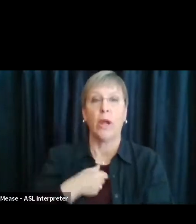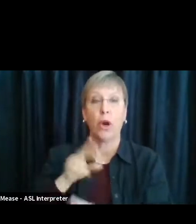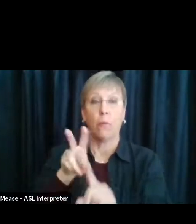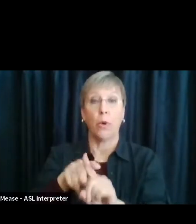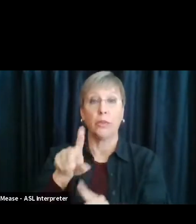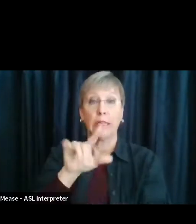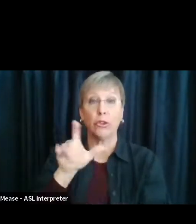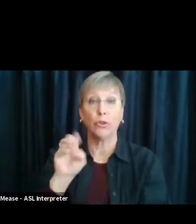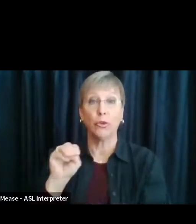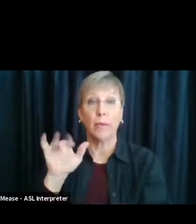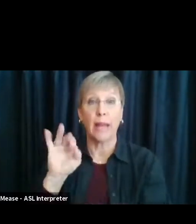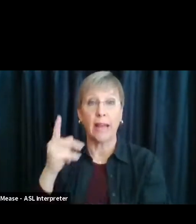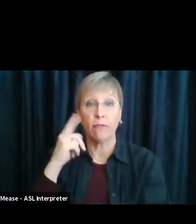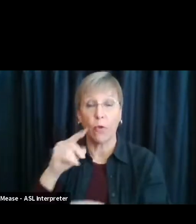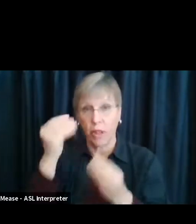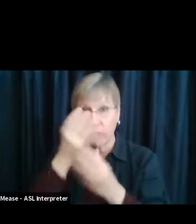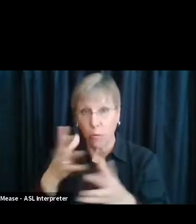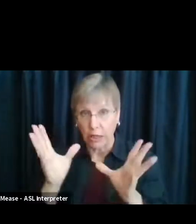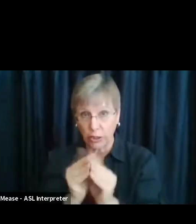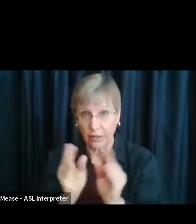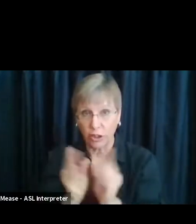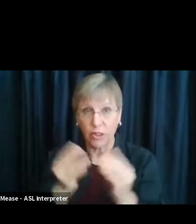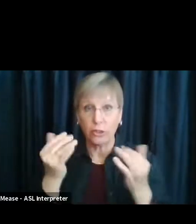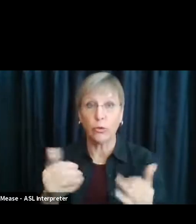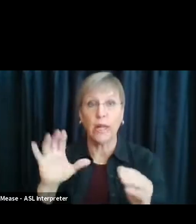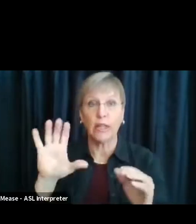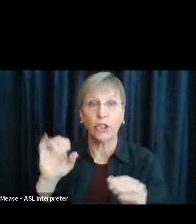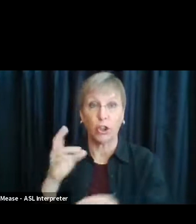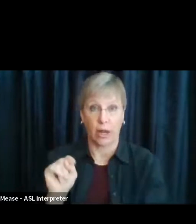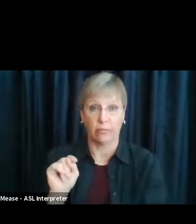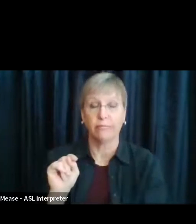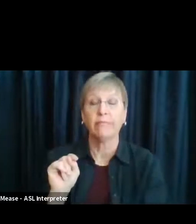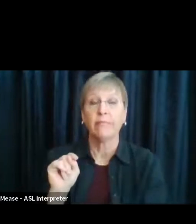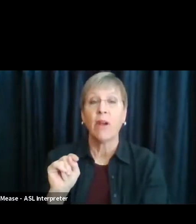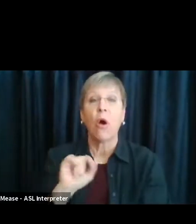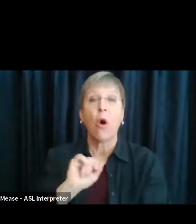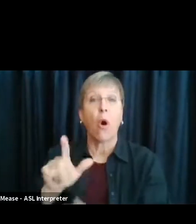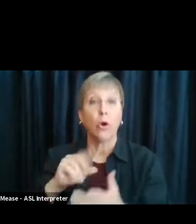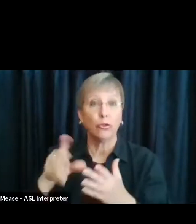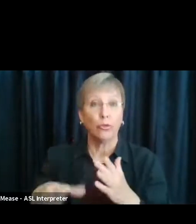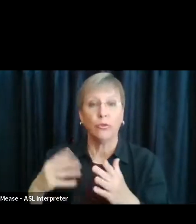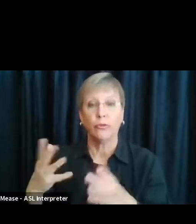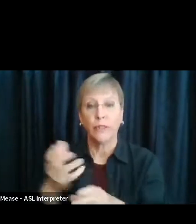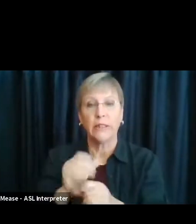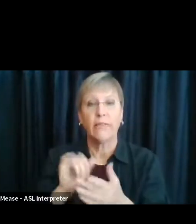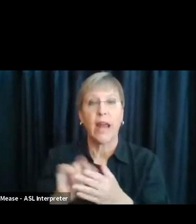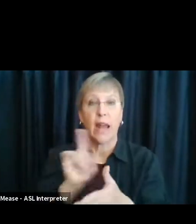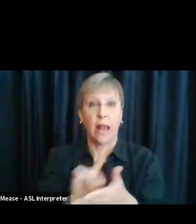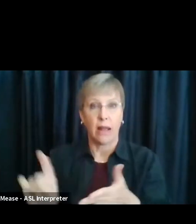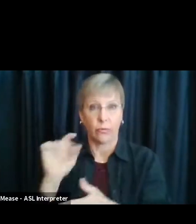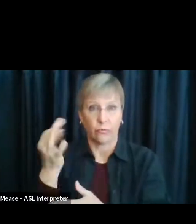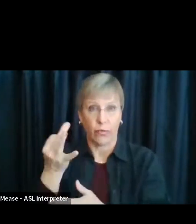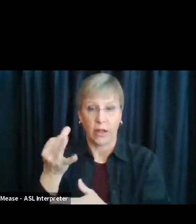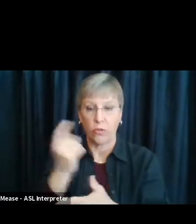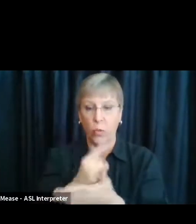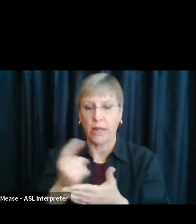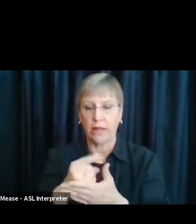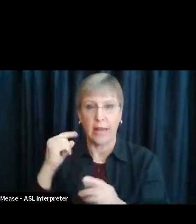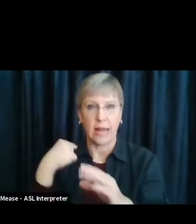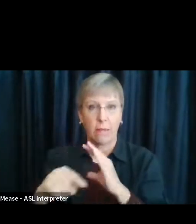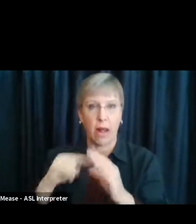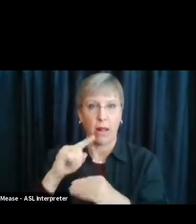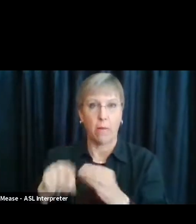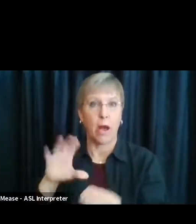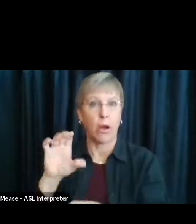the Zoom link for today's info session in the chat, and all students have also received it in last Friday's weekly email about the Common